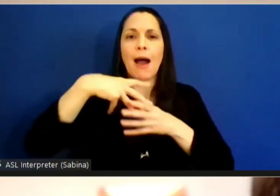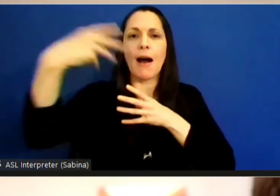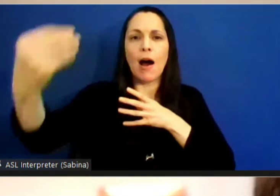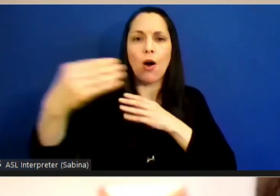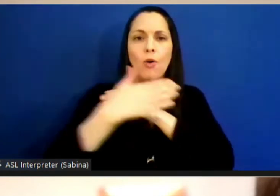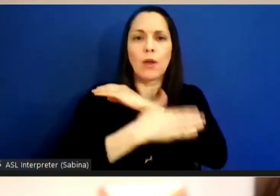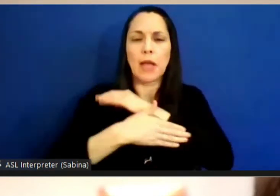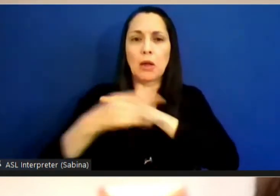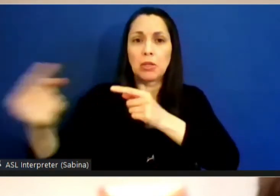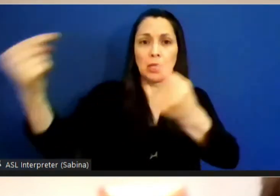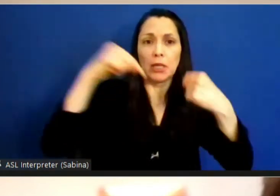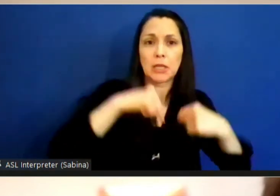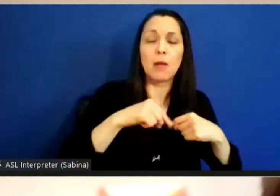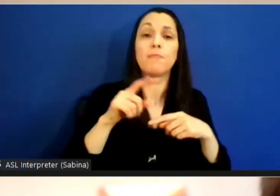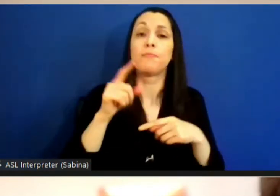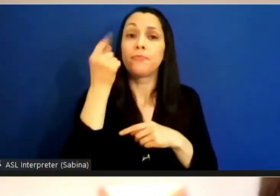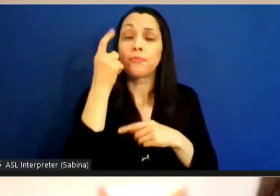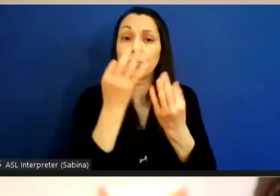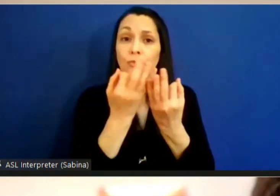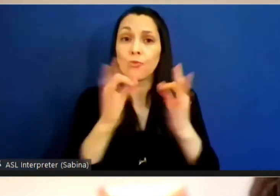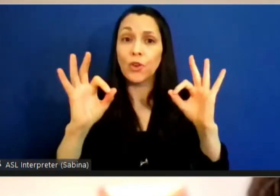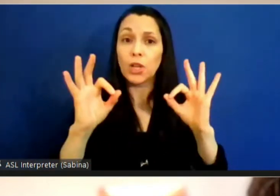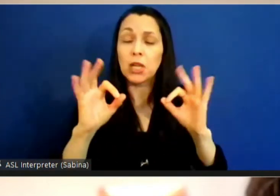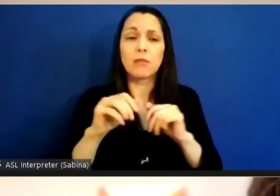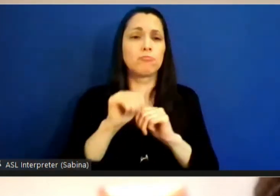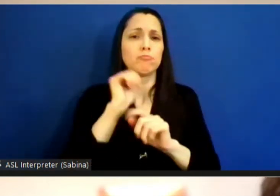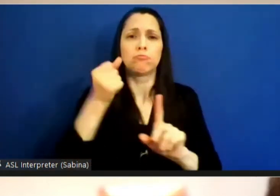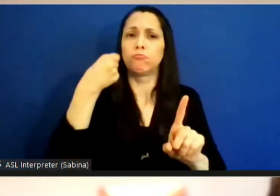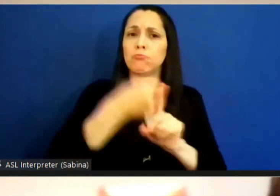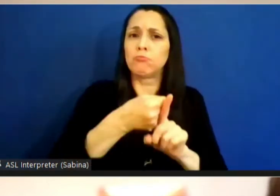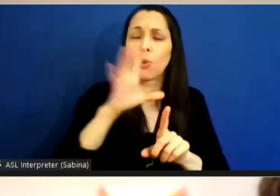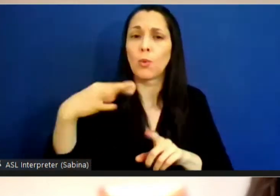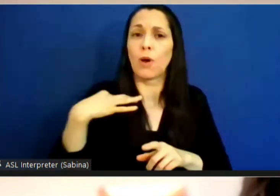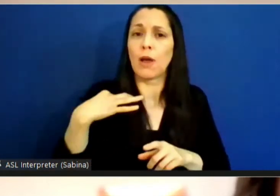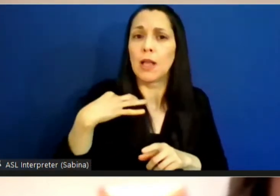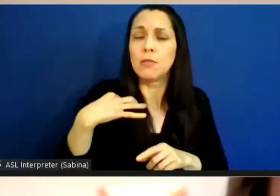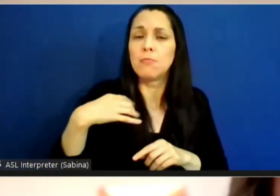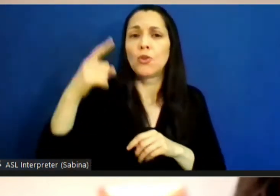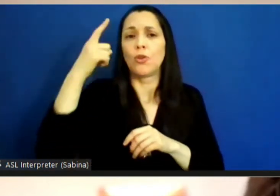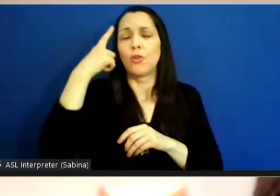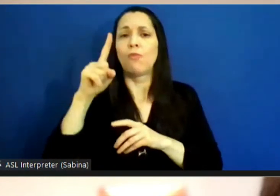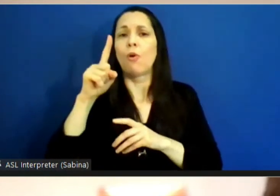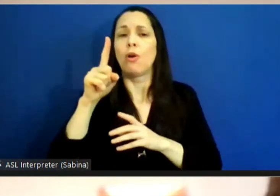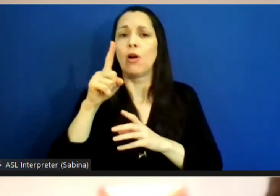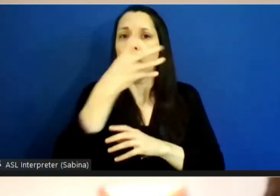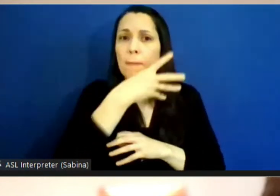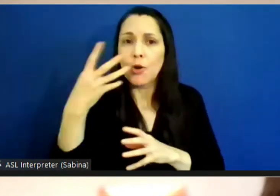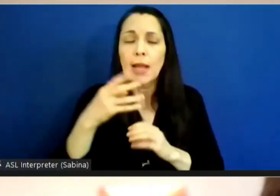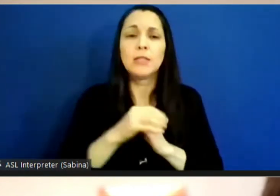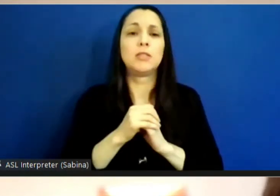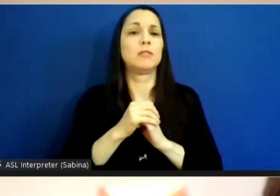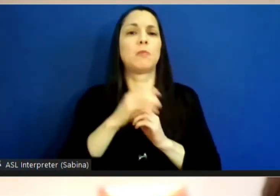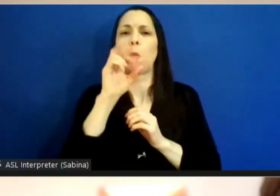and it will not affect eligibility for citizenship or Medi-Cal, and we also accept walk-ins.